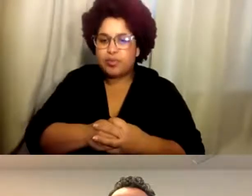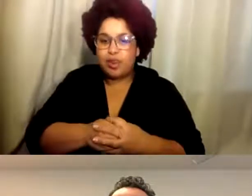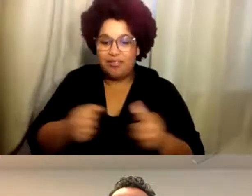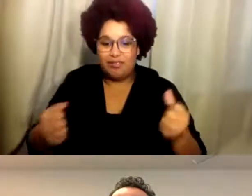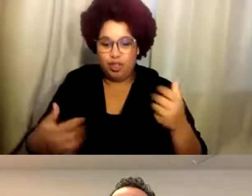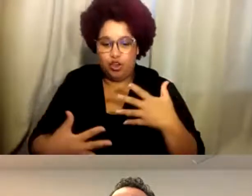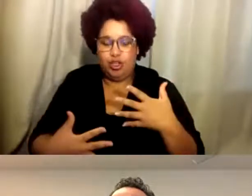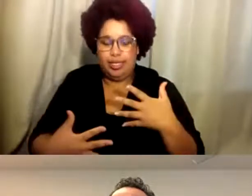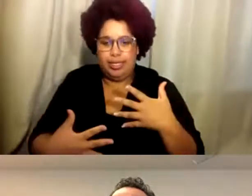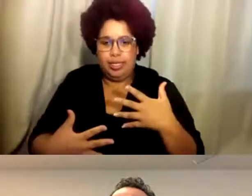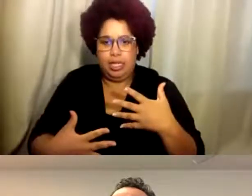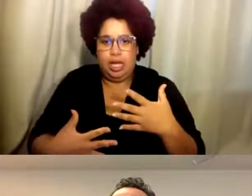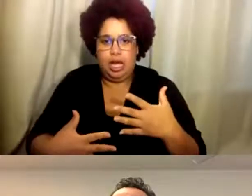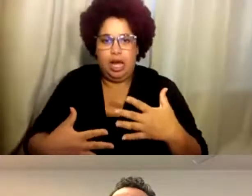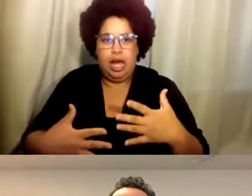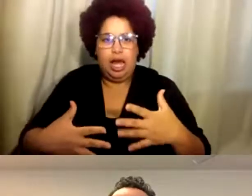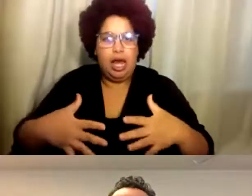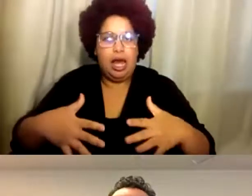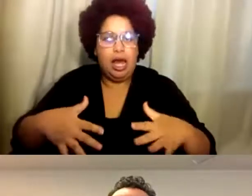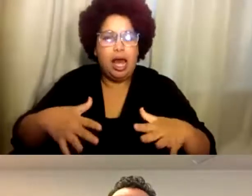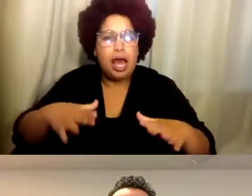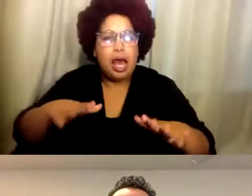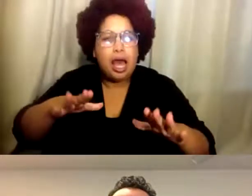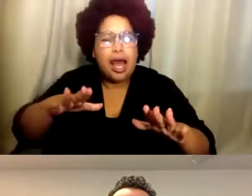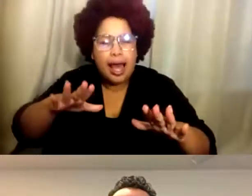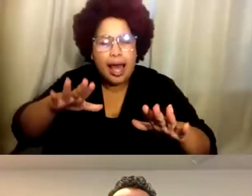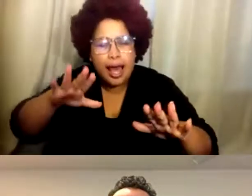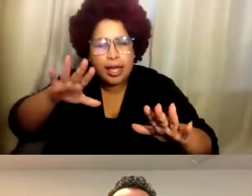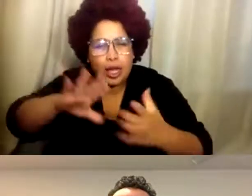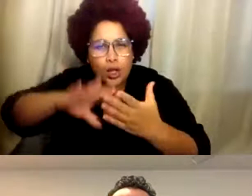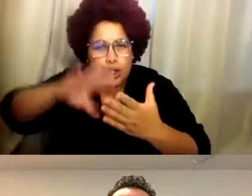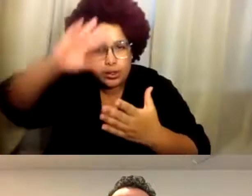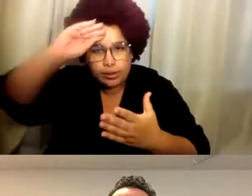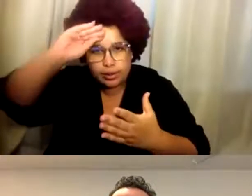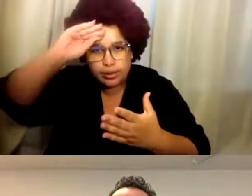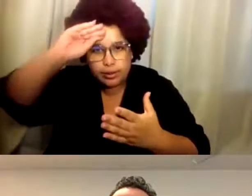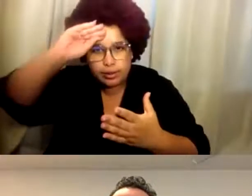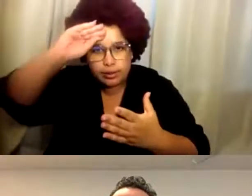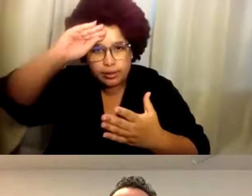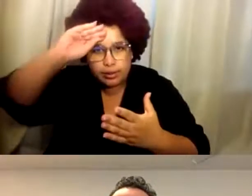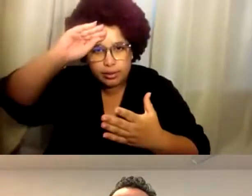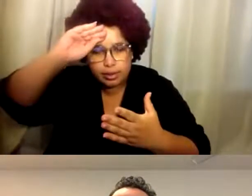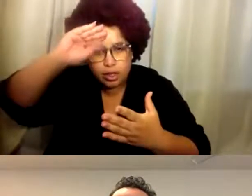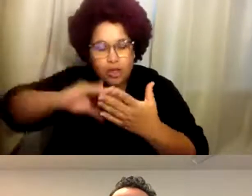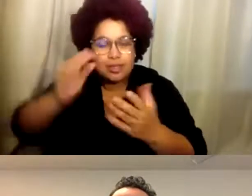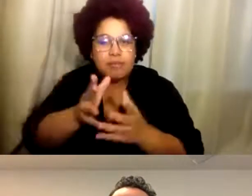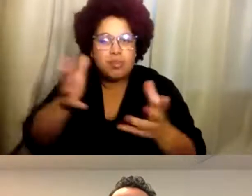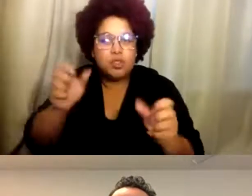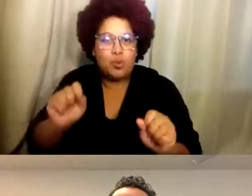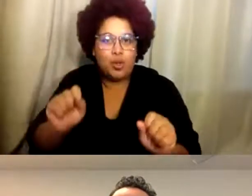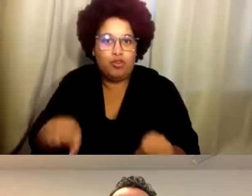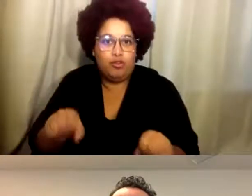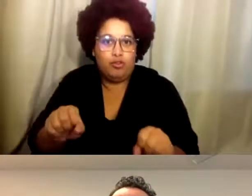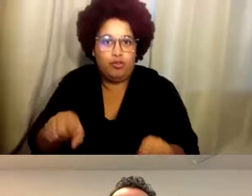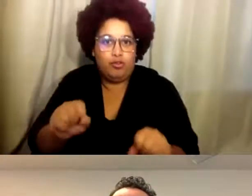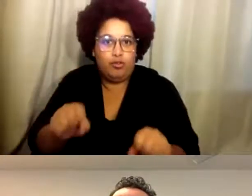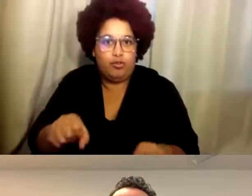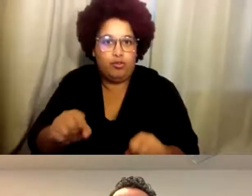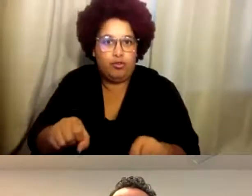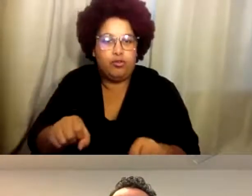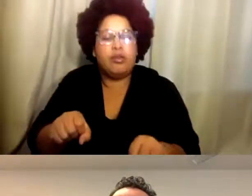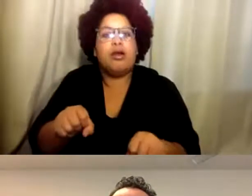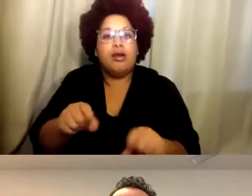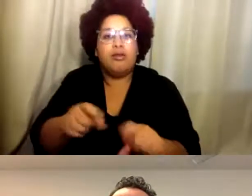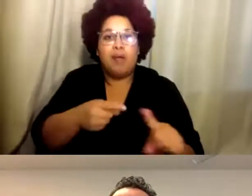into becoming more informed to the extent that we could from every layer of